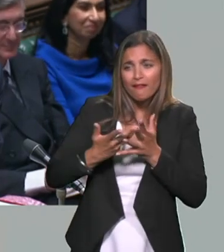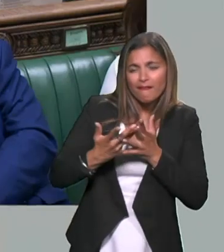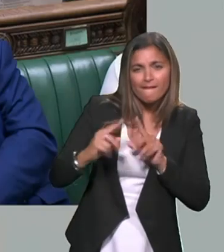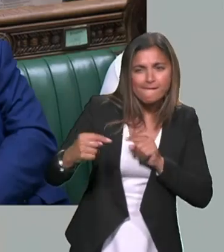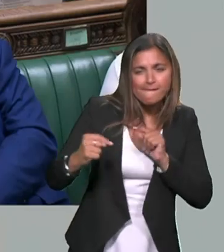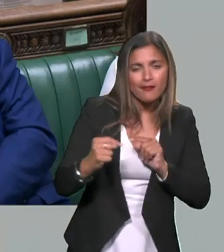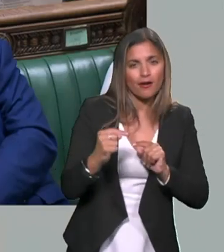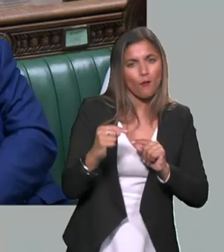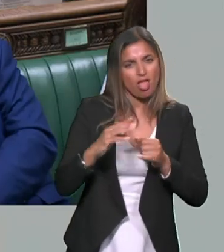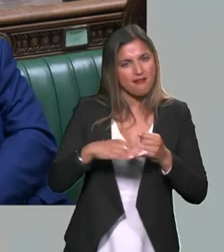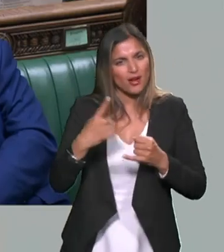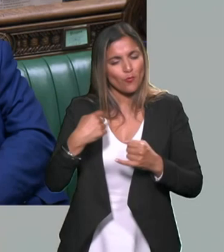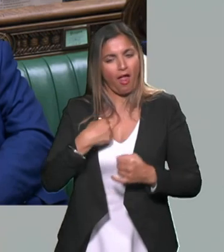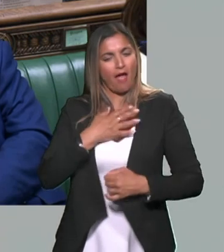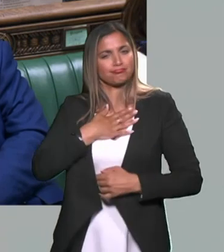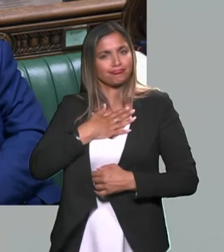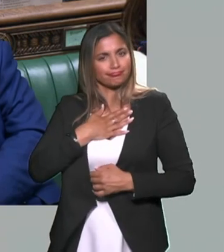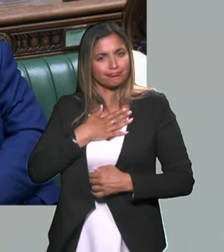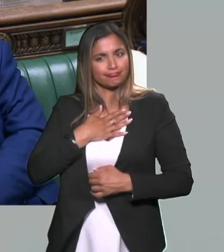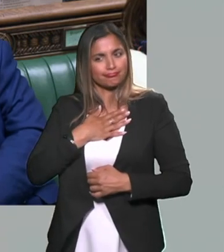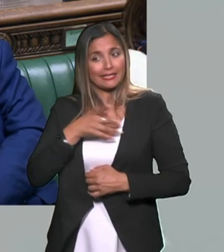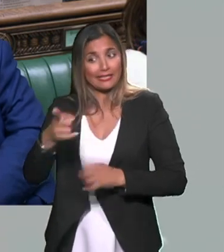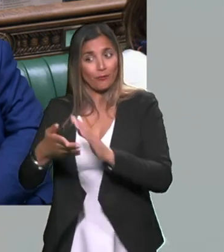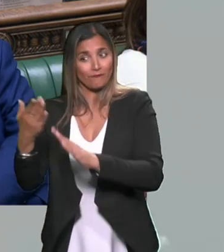to perhaps because he's going or I'm going, I don't know.